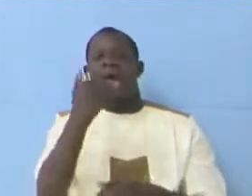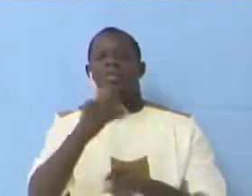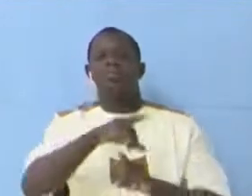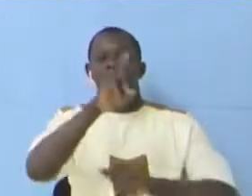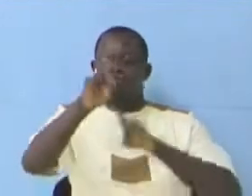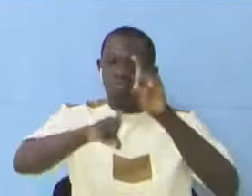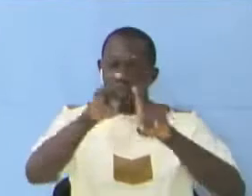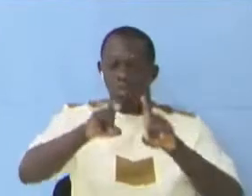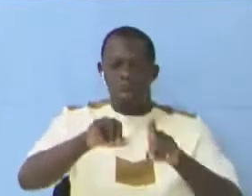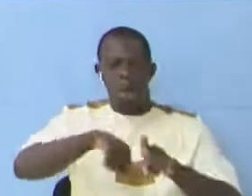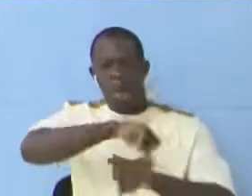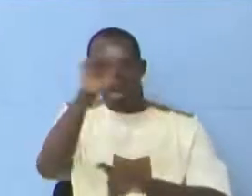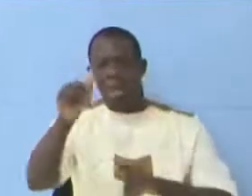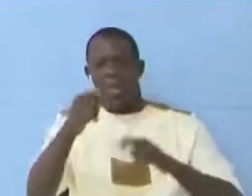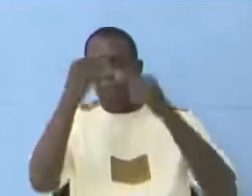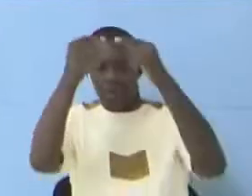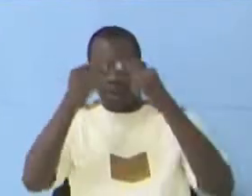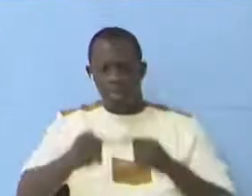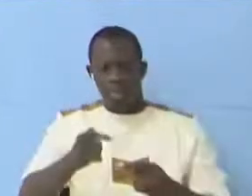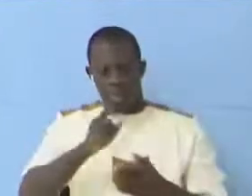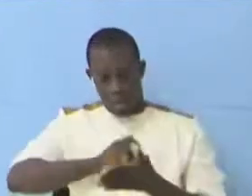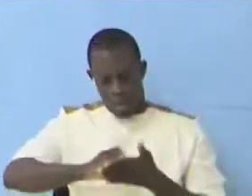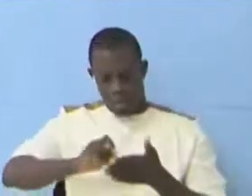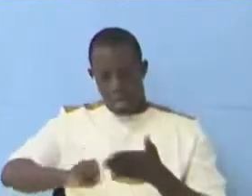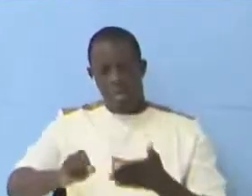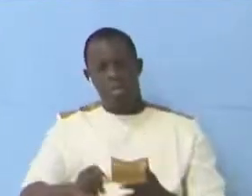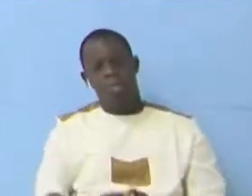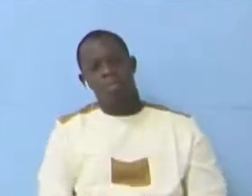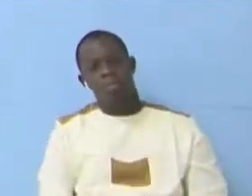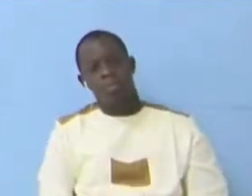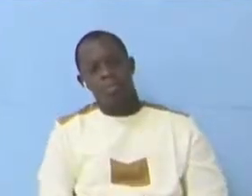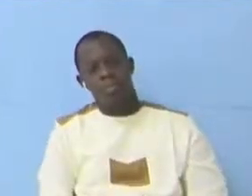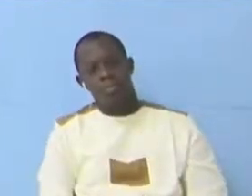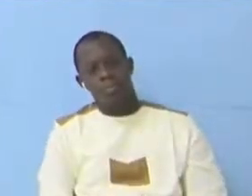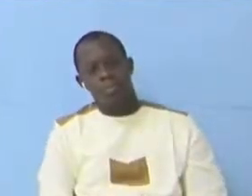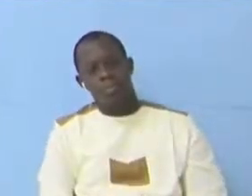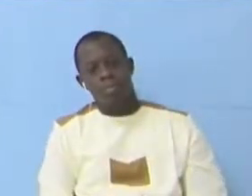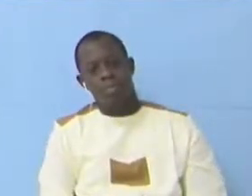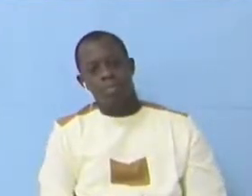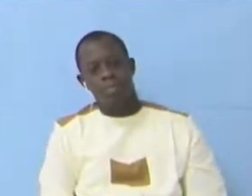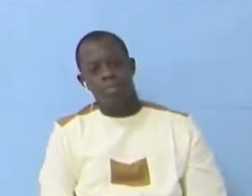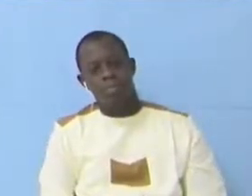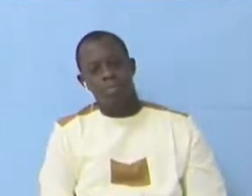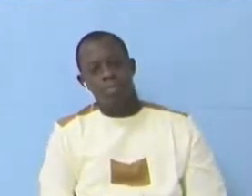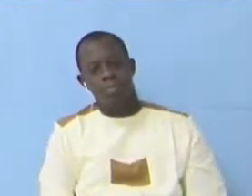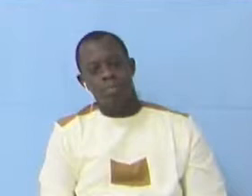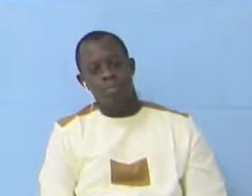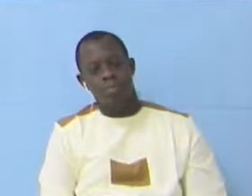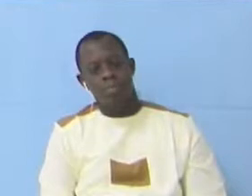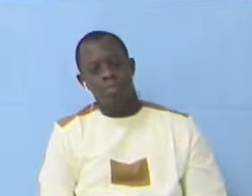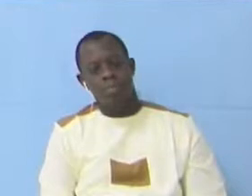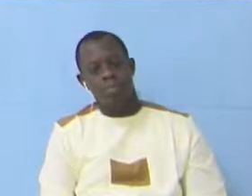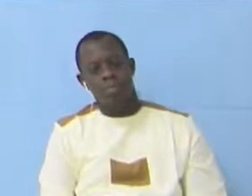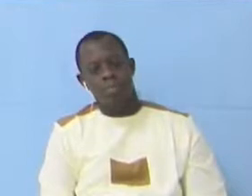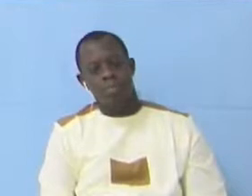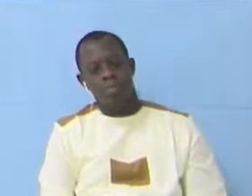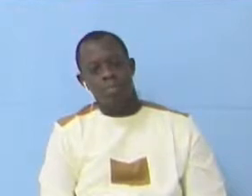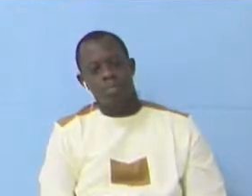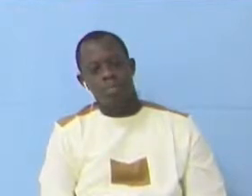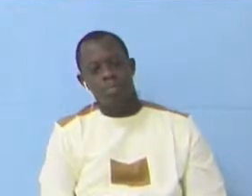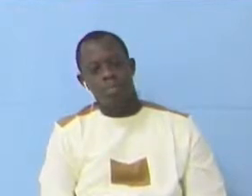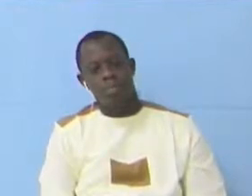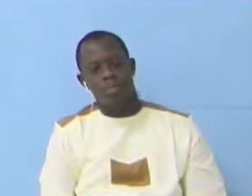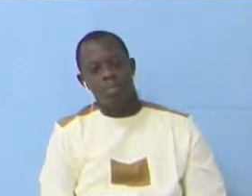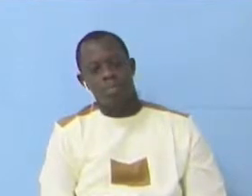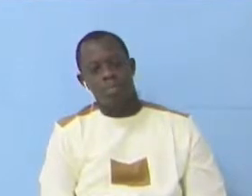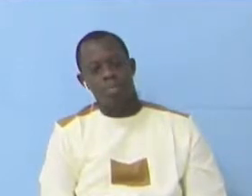statements written? Gëstu yi ñu doon def ci sa mbir ndax ay laajte lañ la doon laaj rek ak nga bind statement. No,